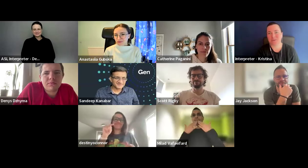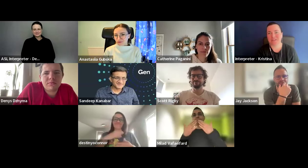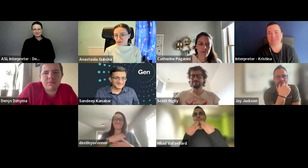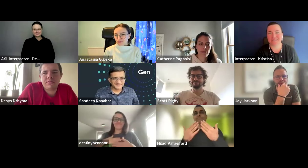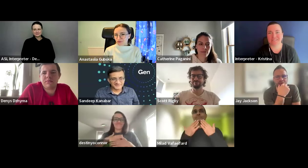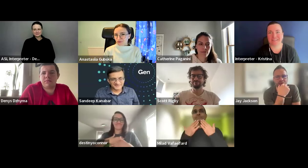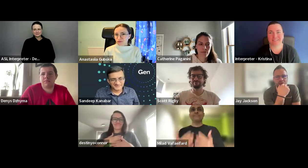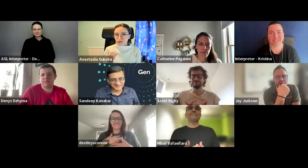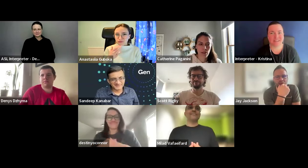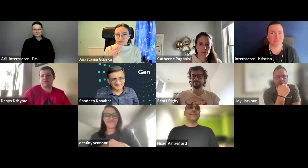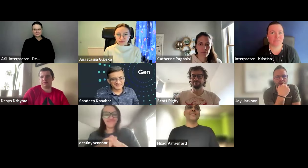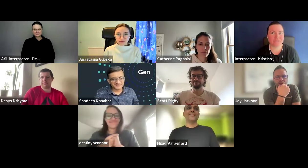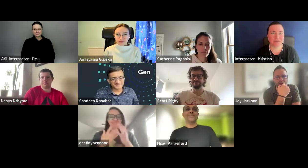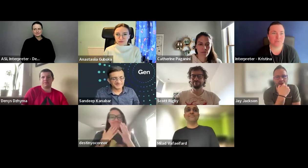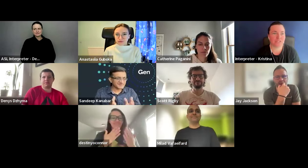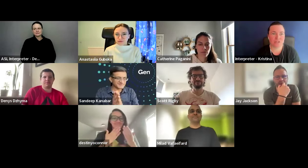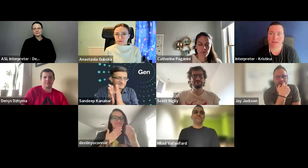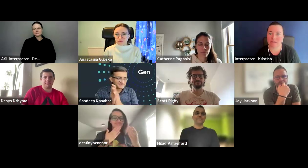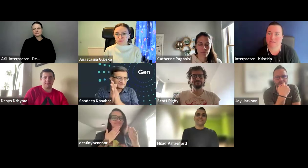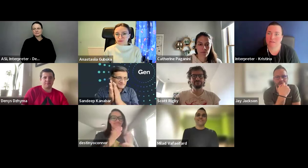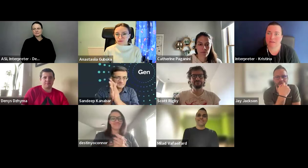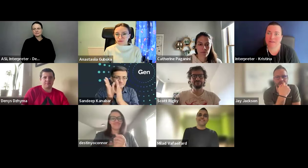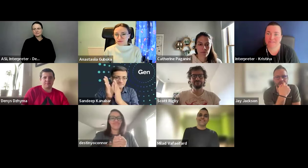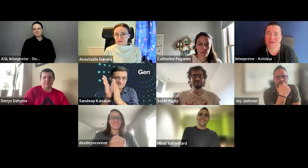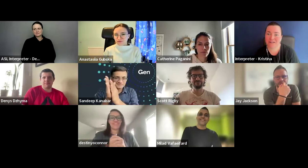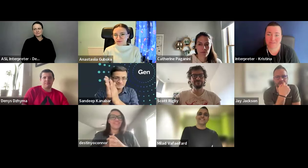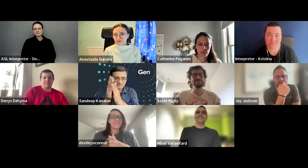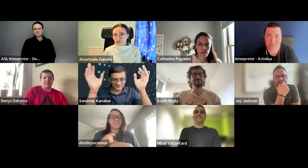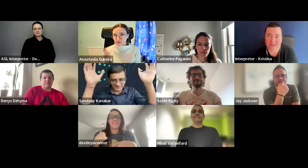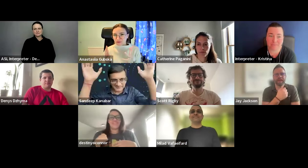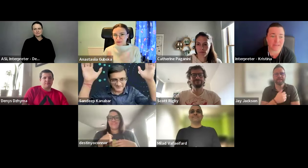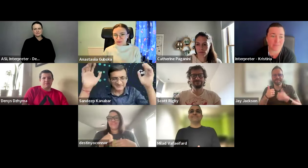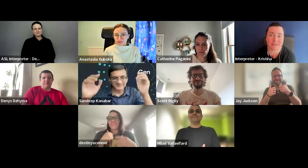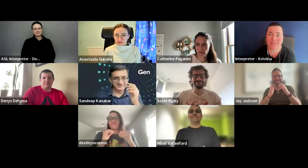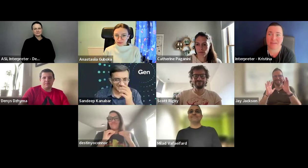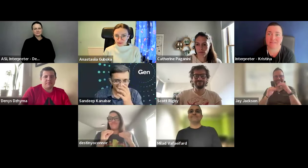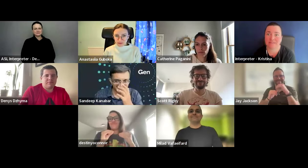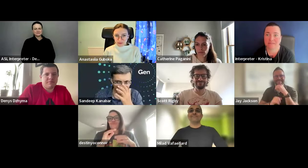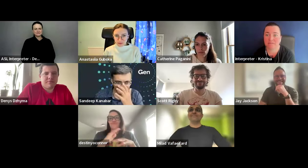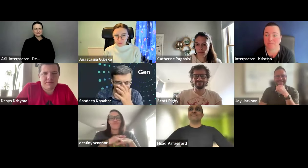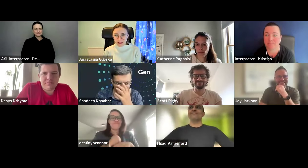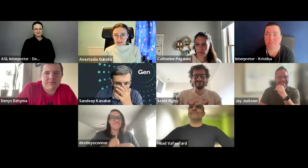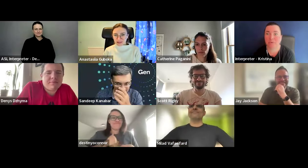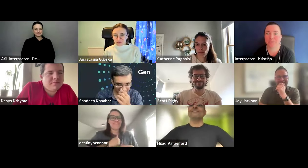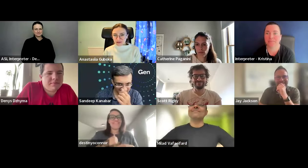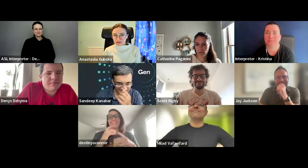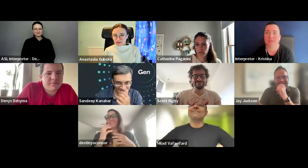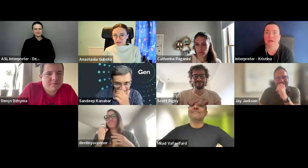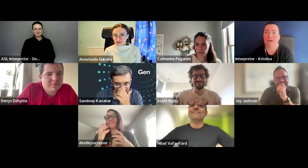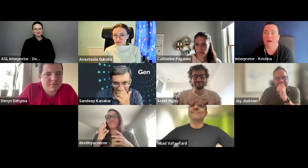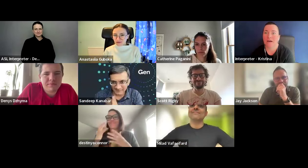Thank you so much, says Destiny. I really appreciate that, Scott. Yeah, many, many thanks from the